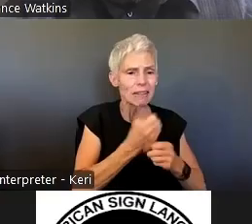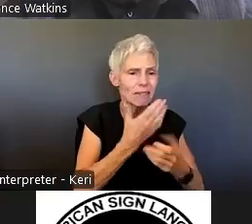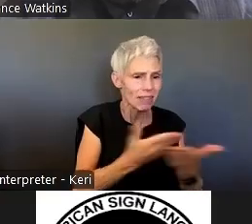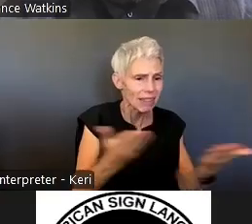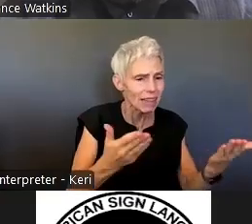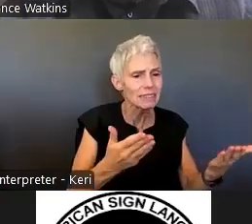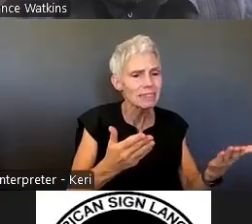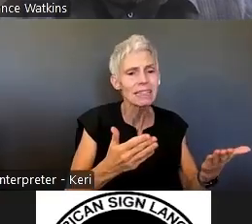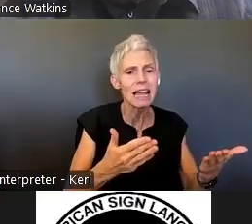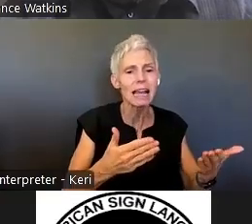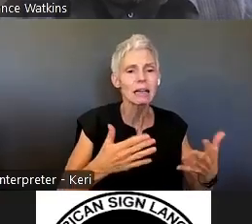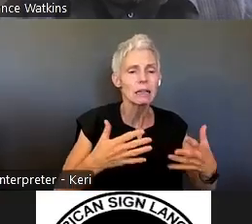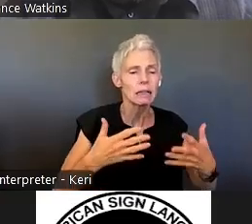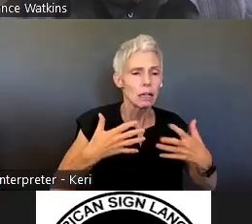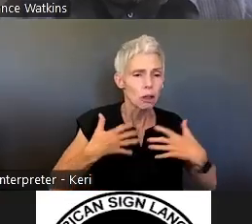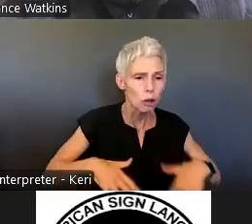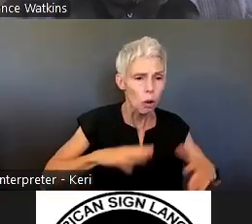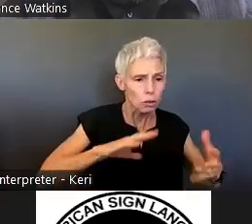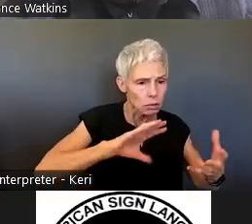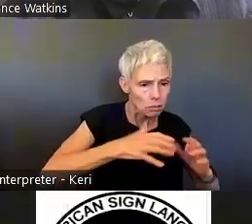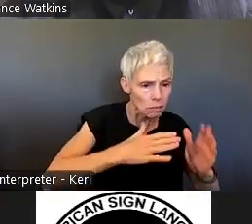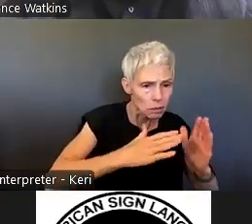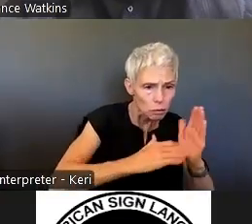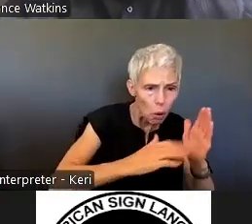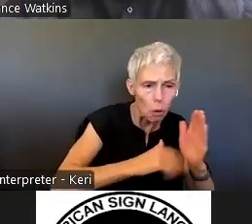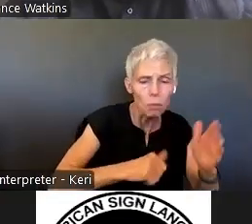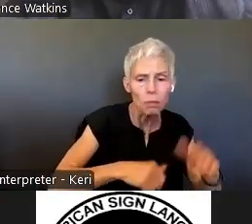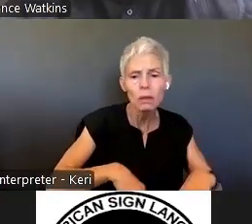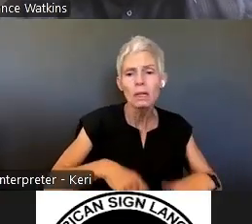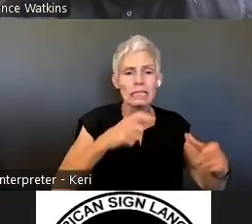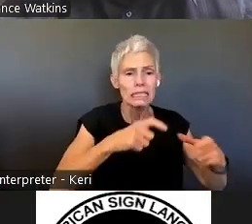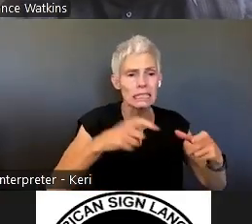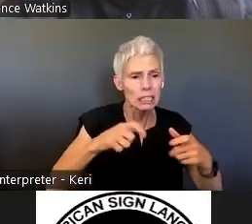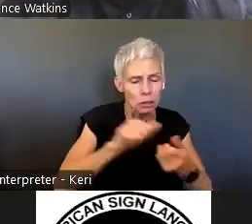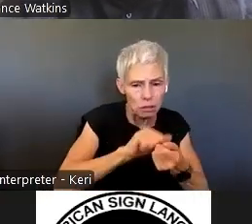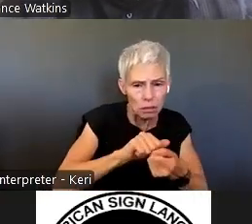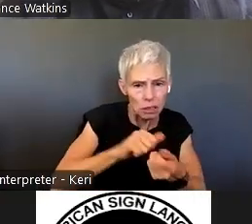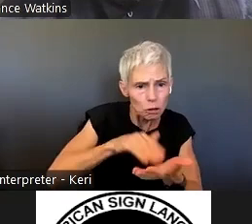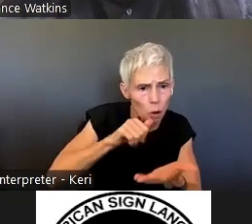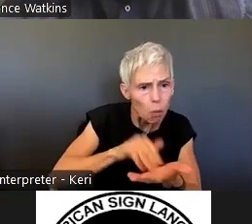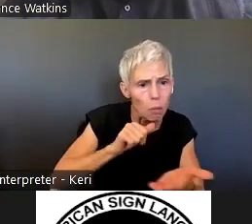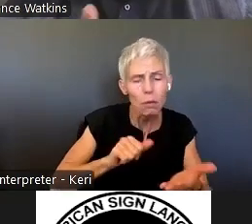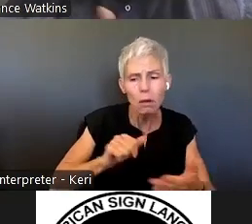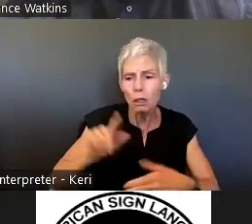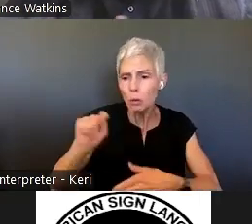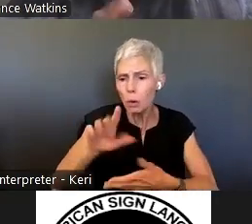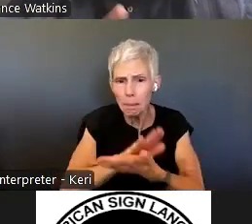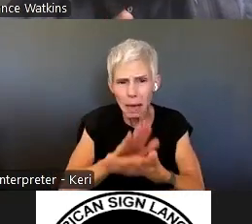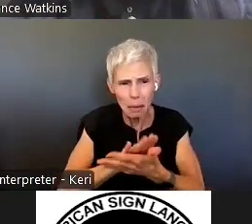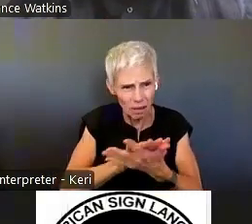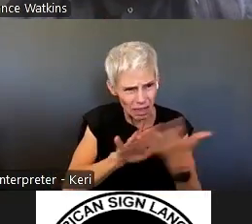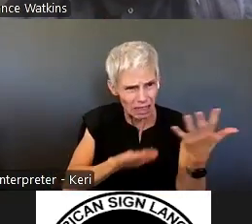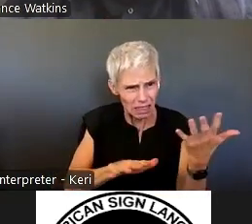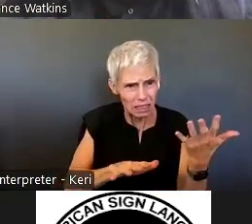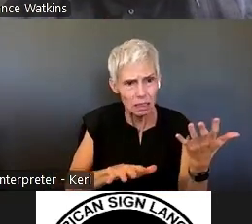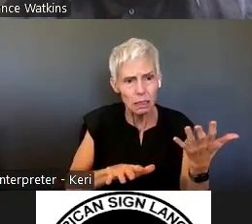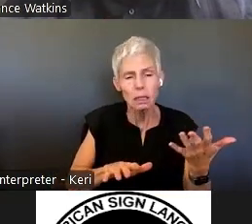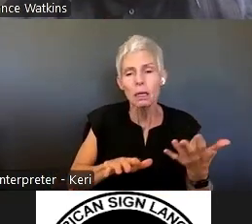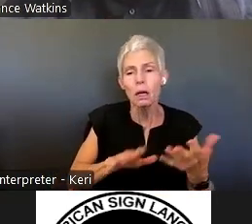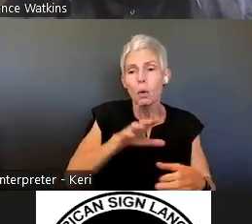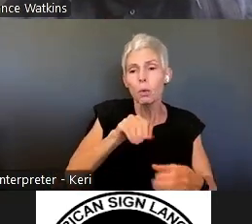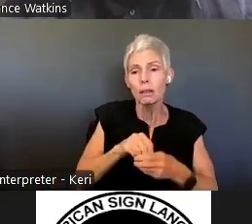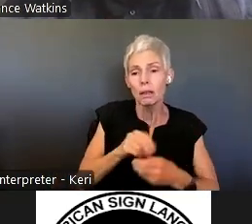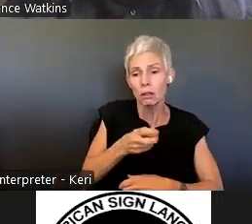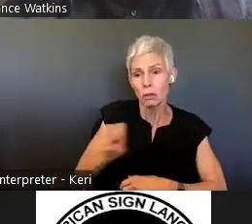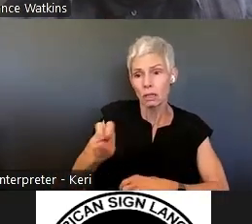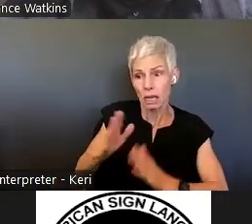wash dishes, toilet paper, these types of necessities? In the transitional housing program